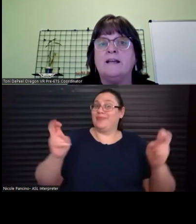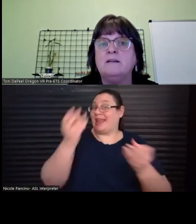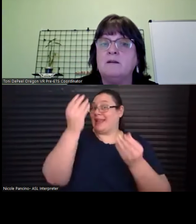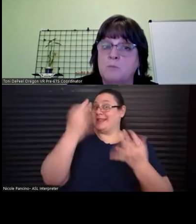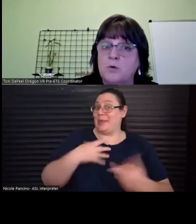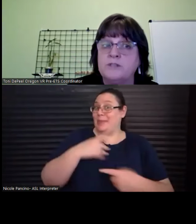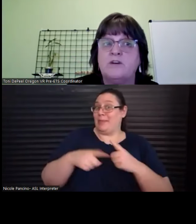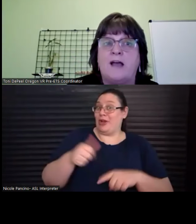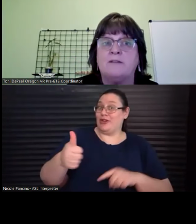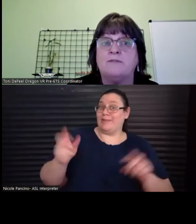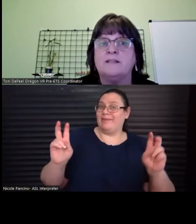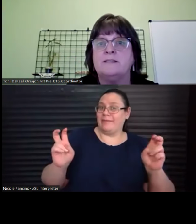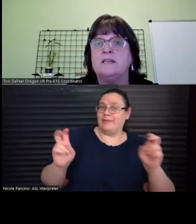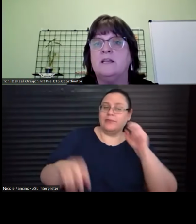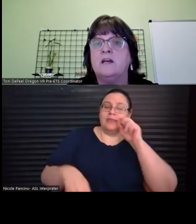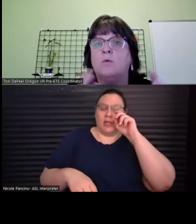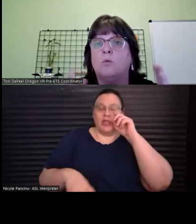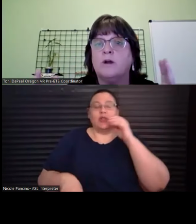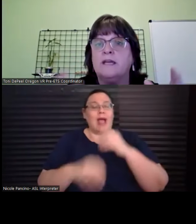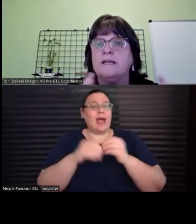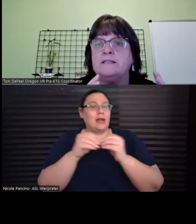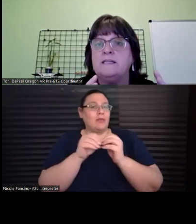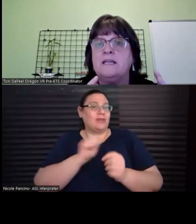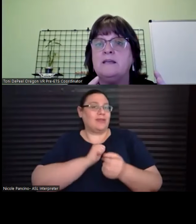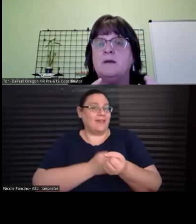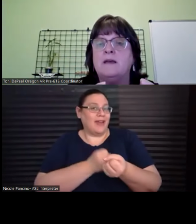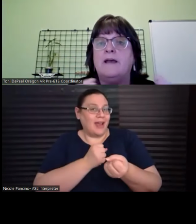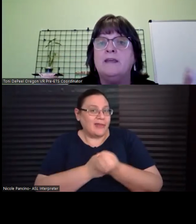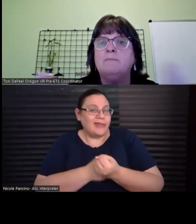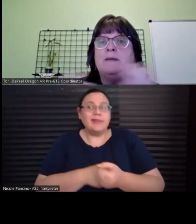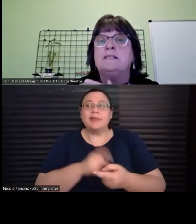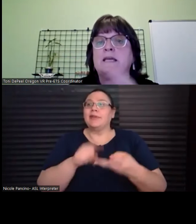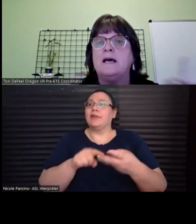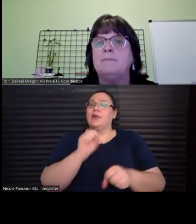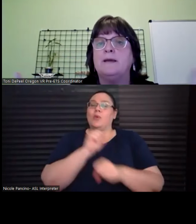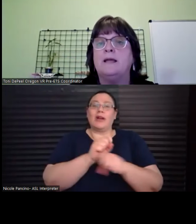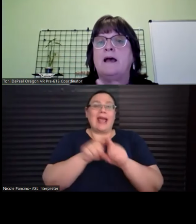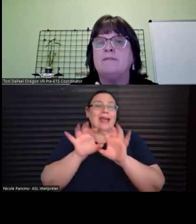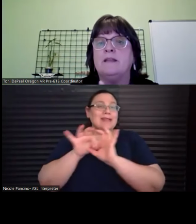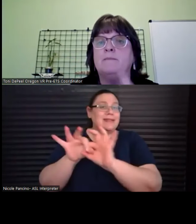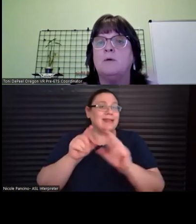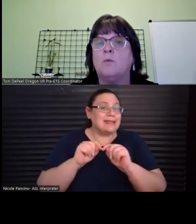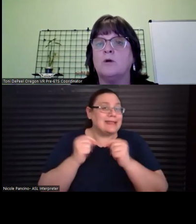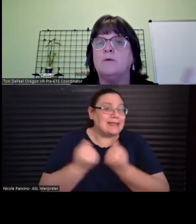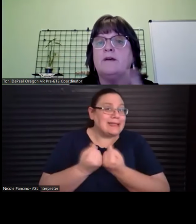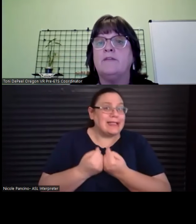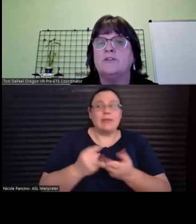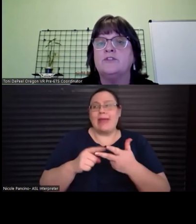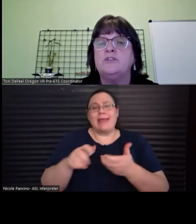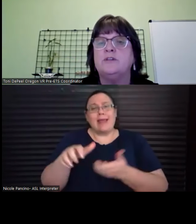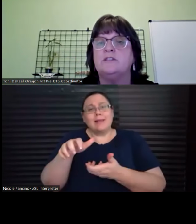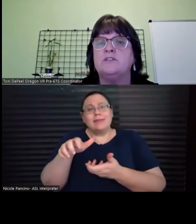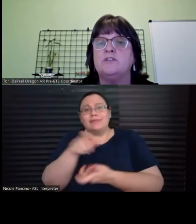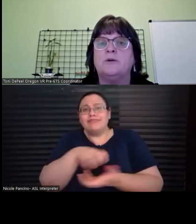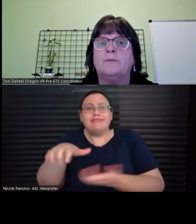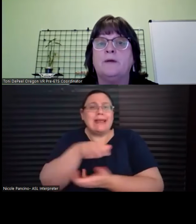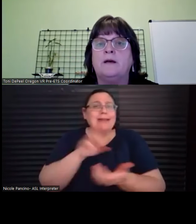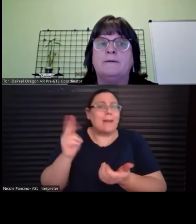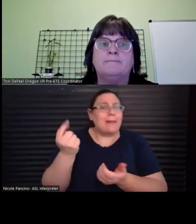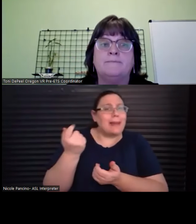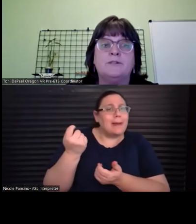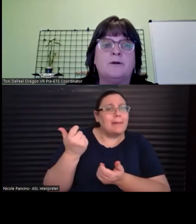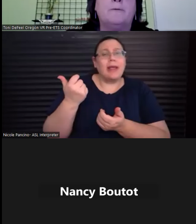So adding more self-advocacy, working as a team, and then mixing it up and having them work with other students